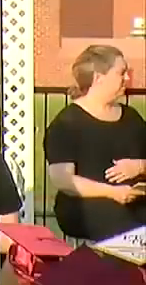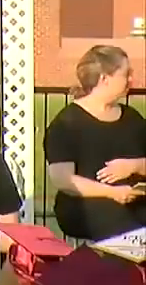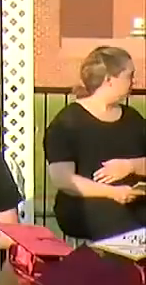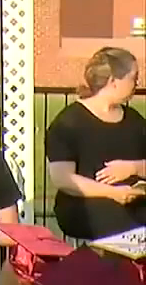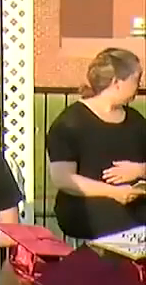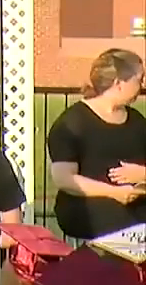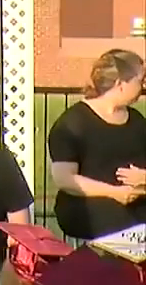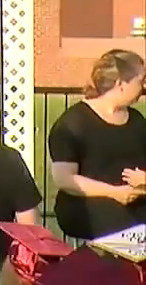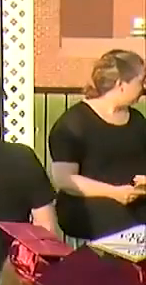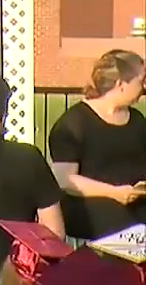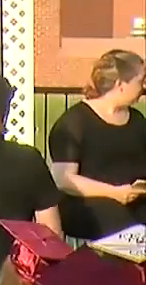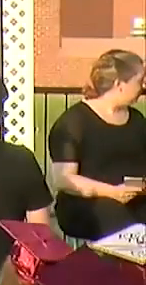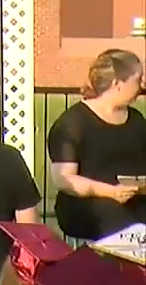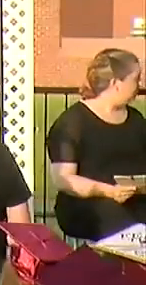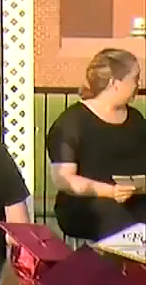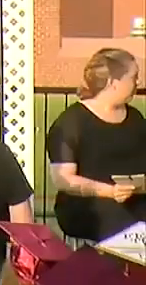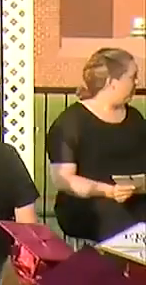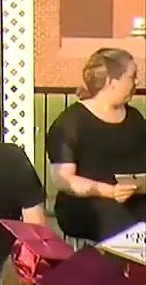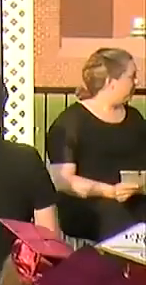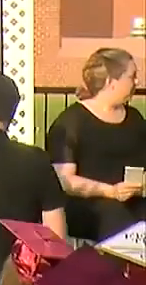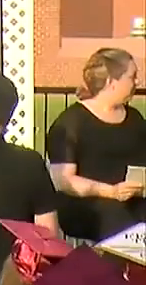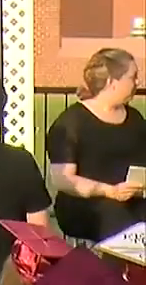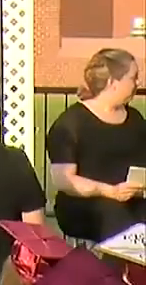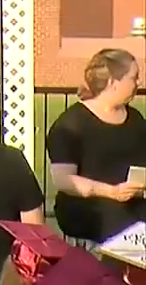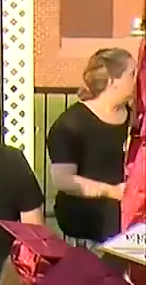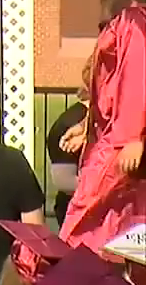Alexis Emma Klein.